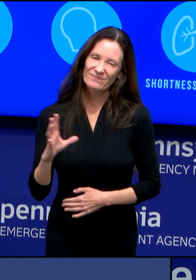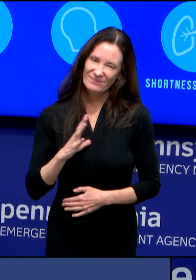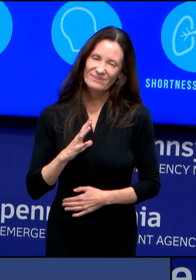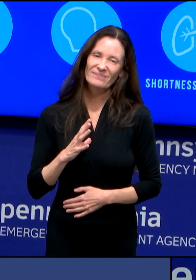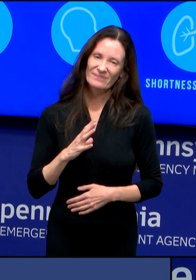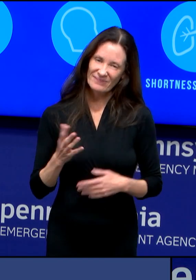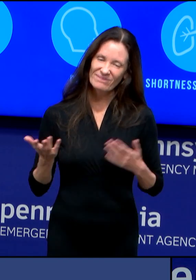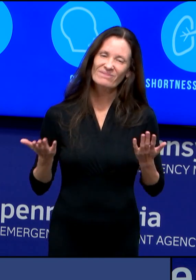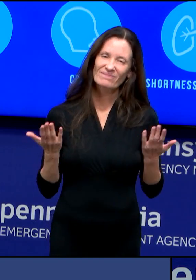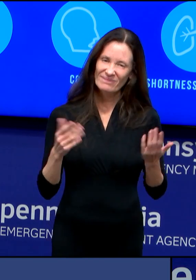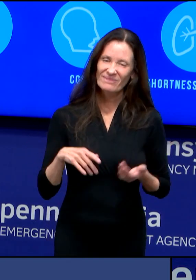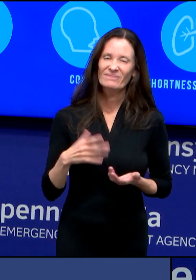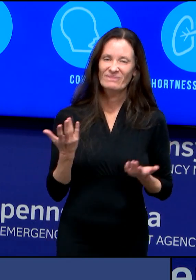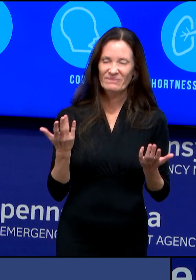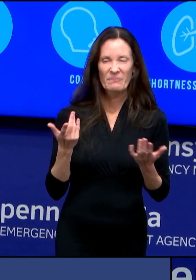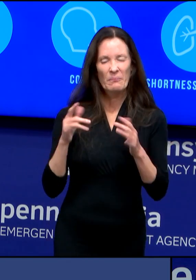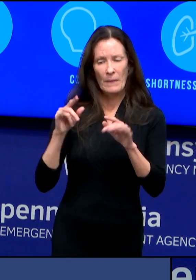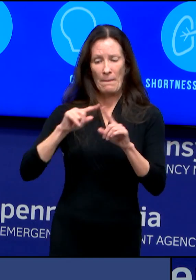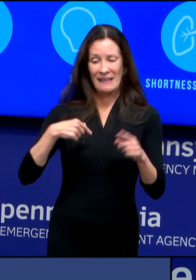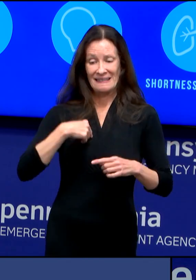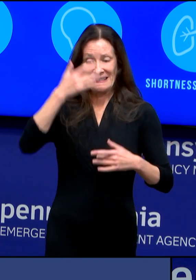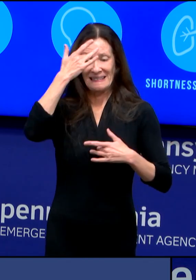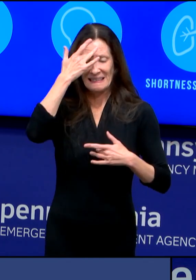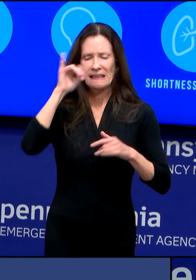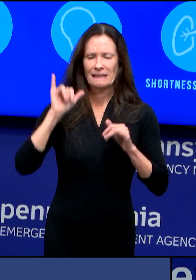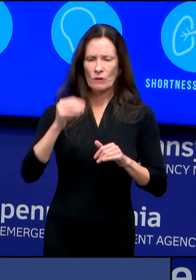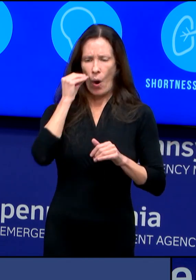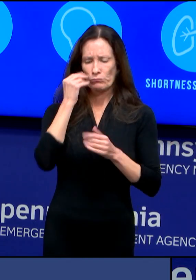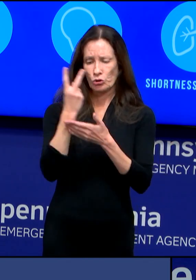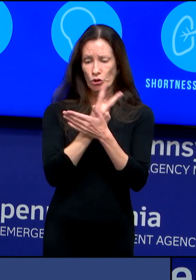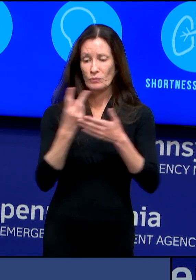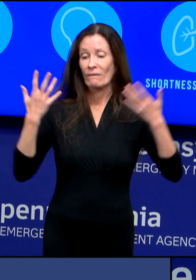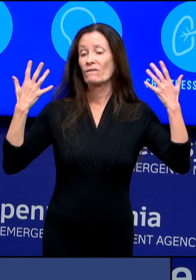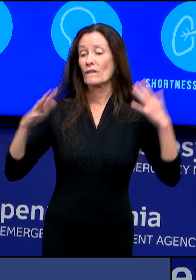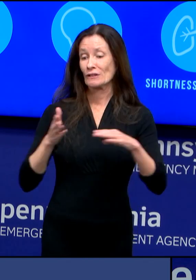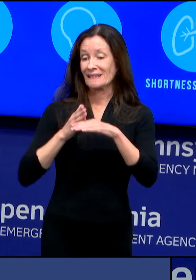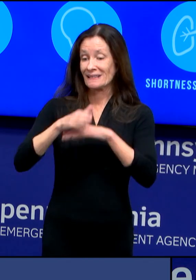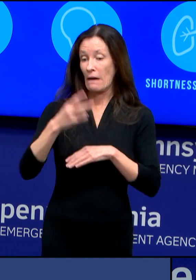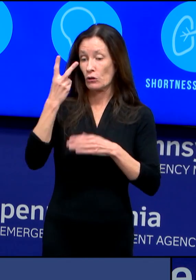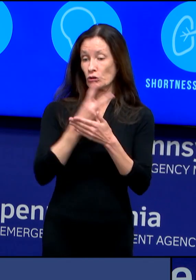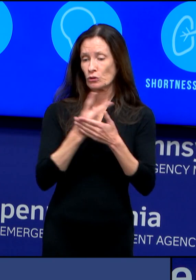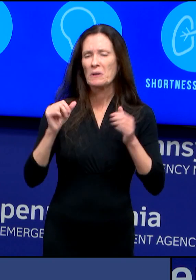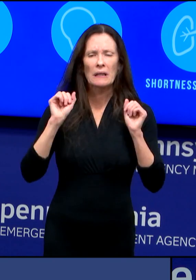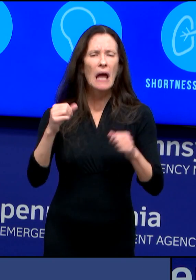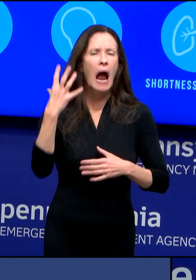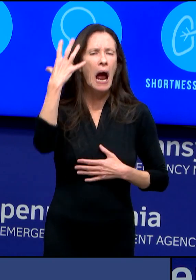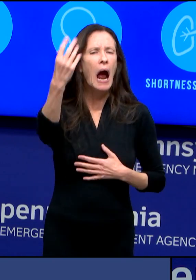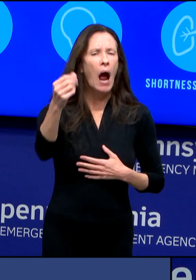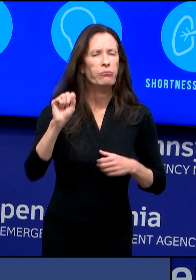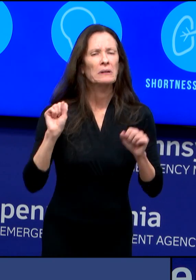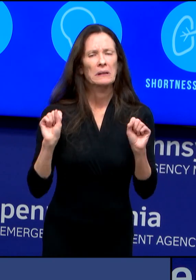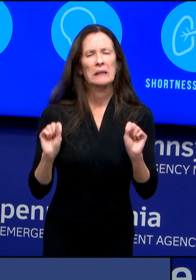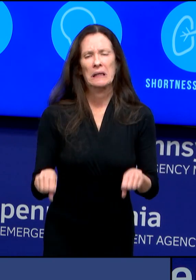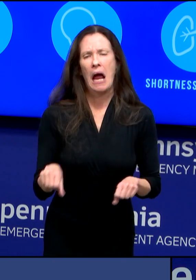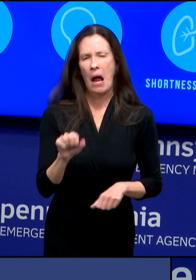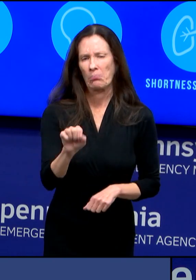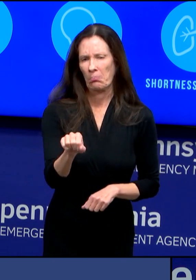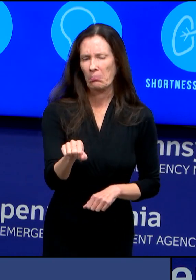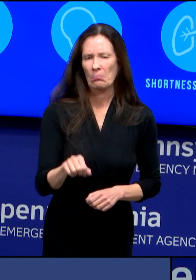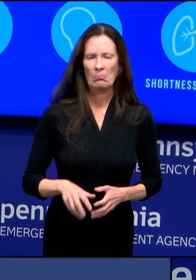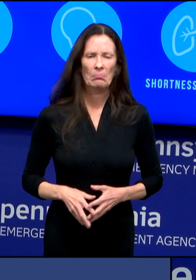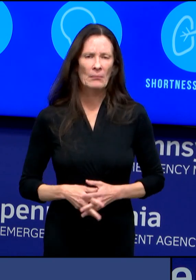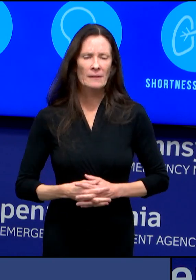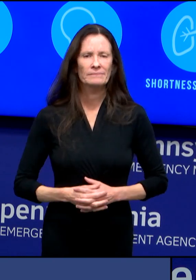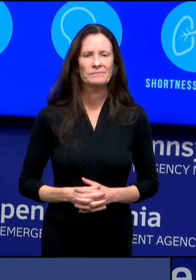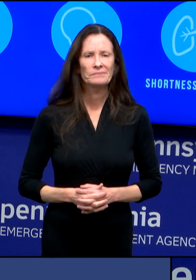viewers concerned about residents from potential COVID-19 hotspots traveling to secondary or vacation homes across the state. Do you